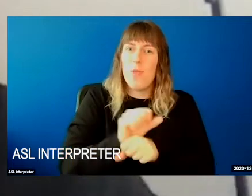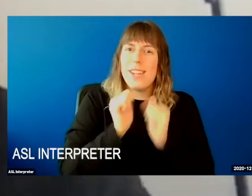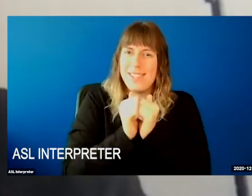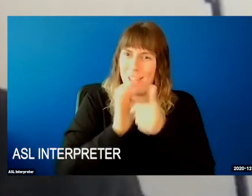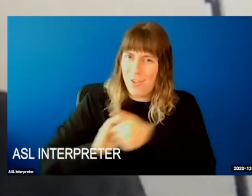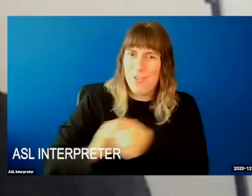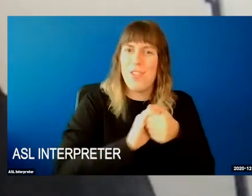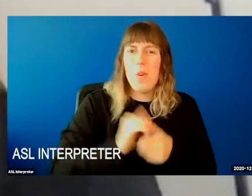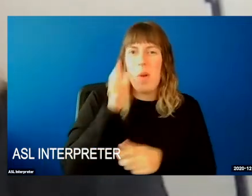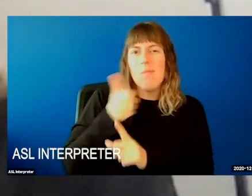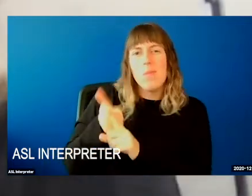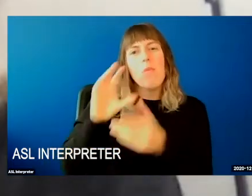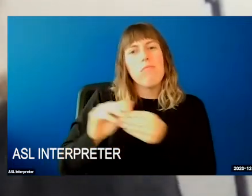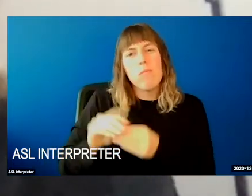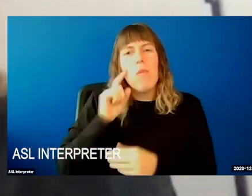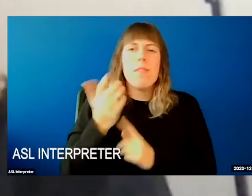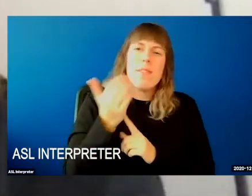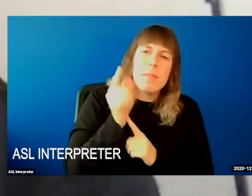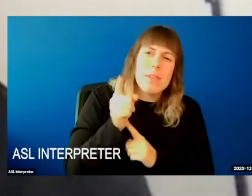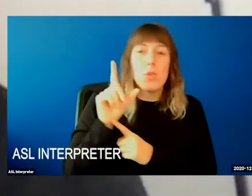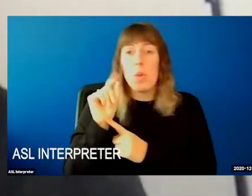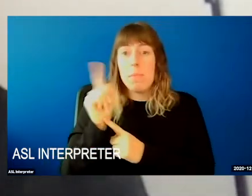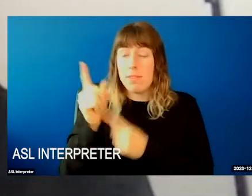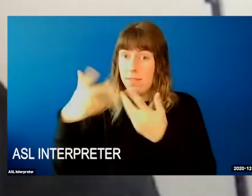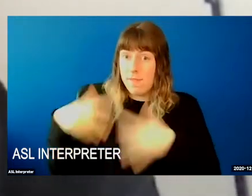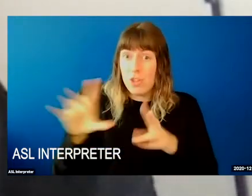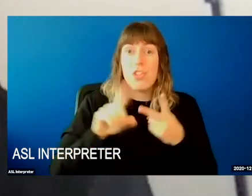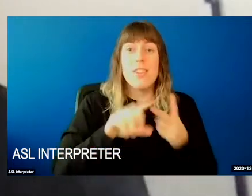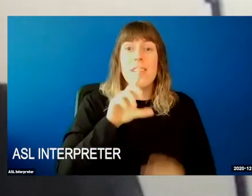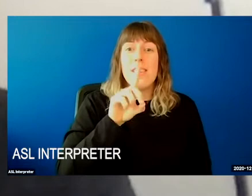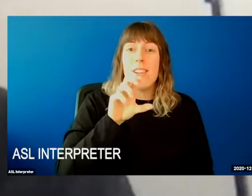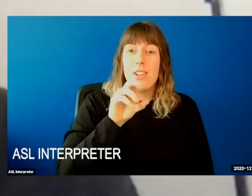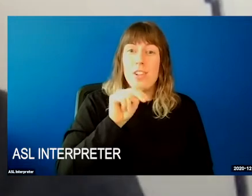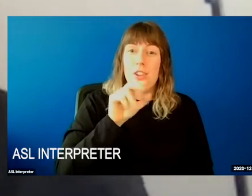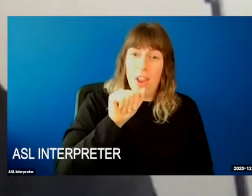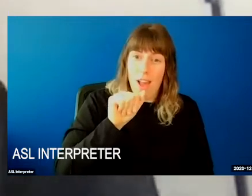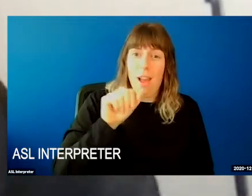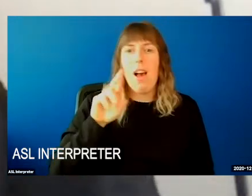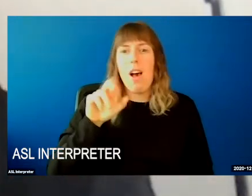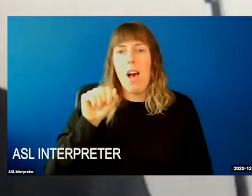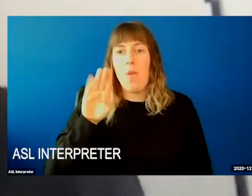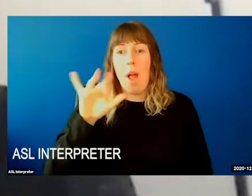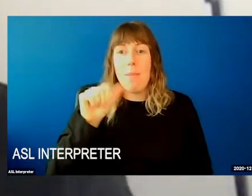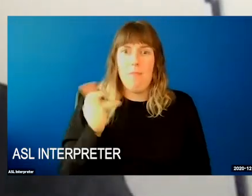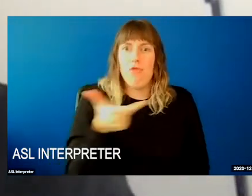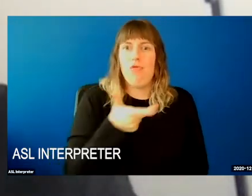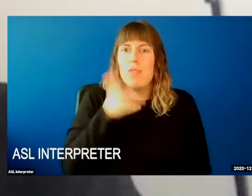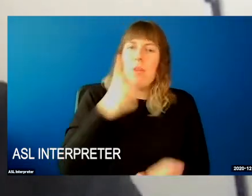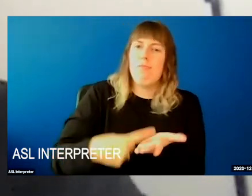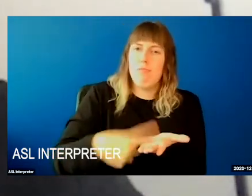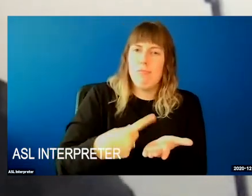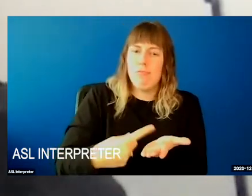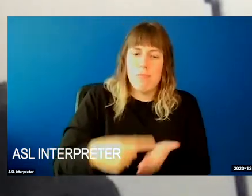Adam's going to present for about 15 or 20 minutes, and then he'll be joined by Donna Thompson and Rabia Kader to continue the discussion there.